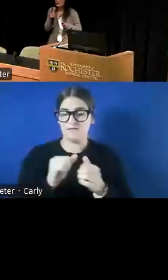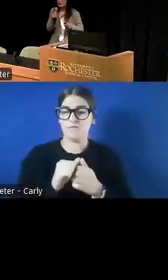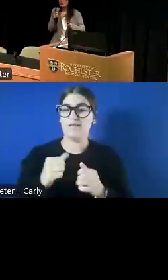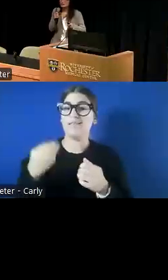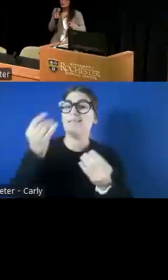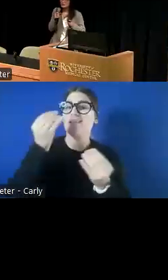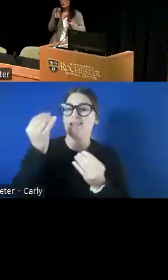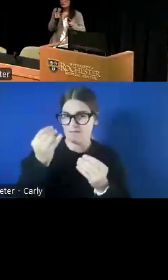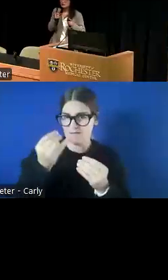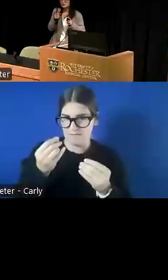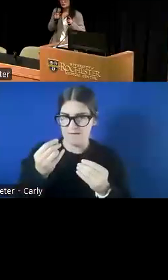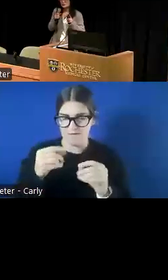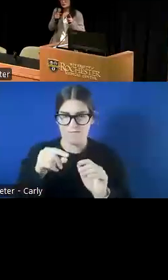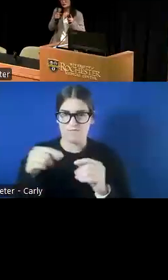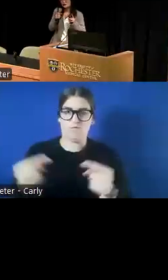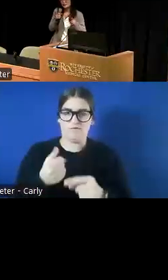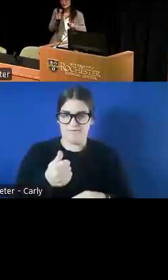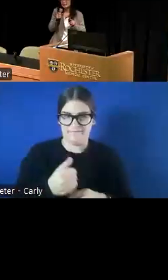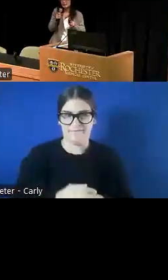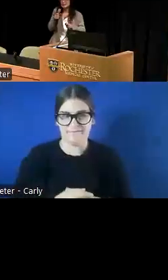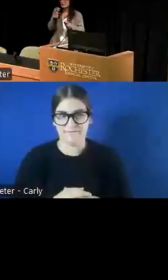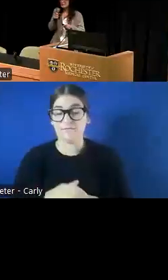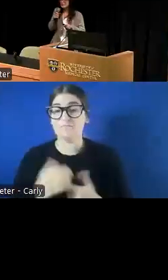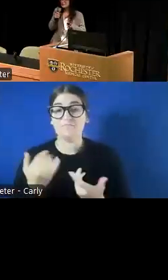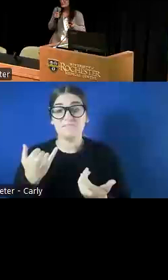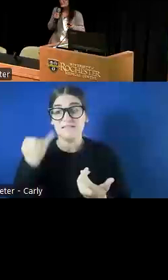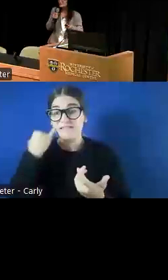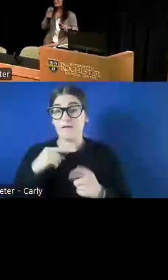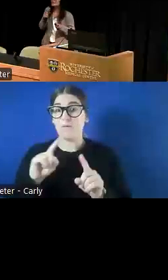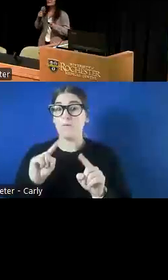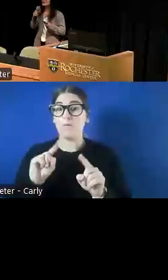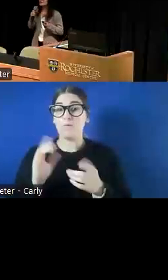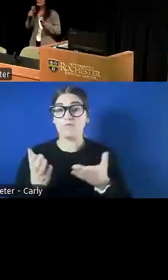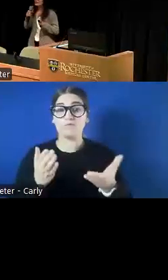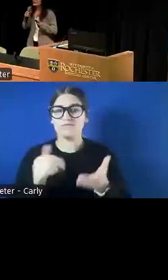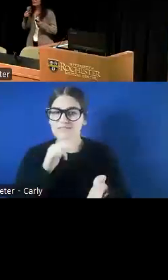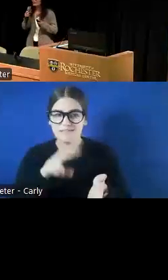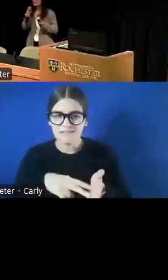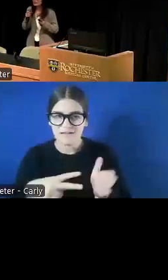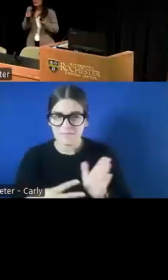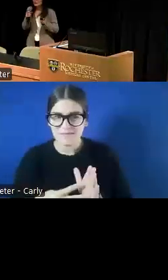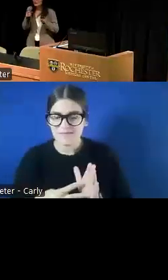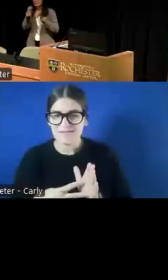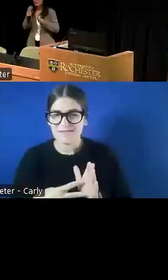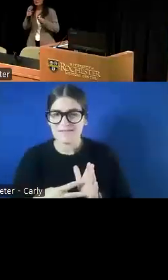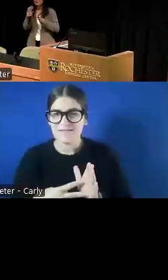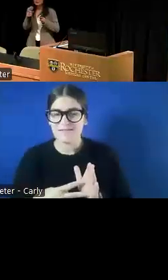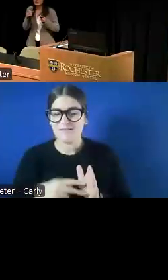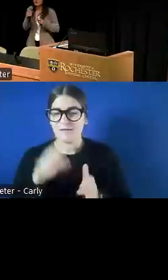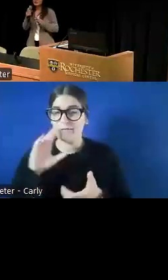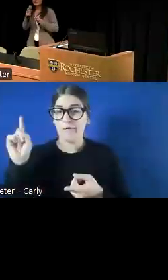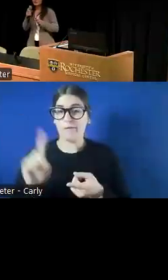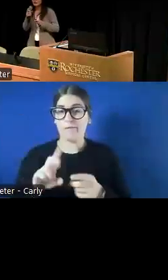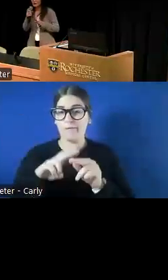words, just because you're attending religious services doesn't mean that it's going to decrease